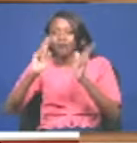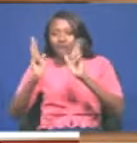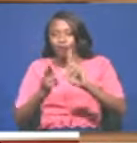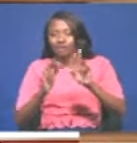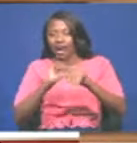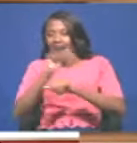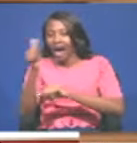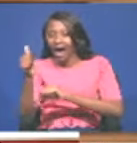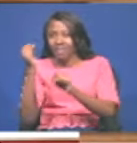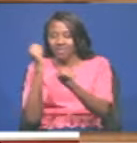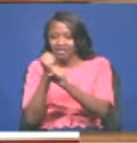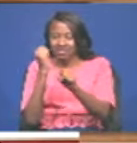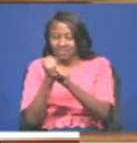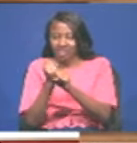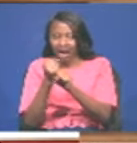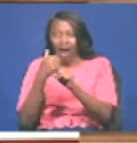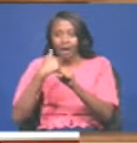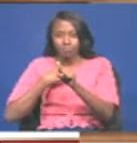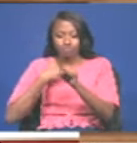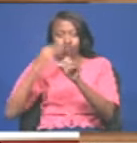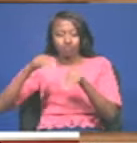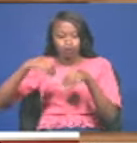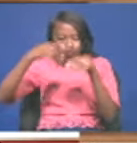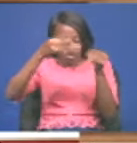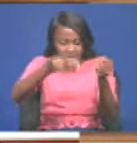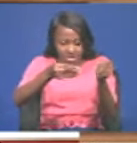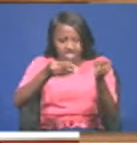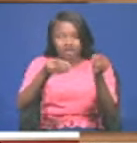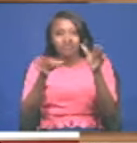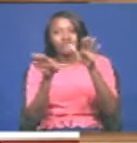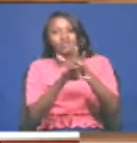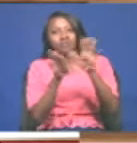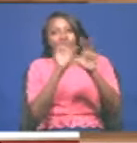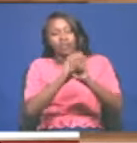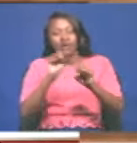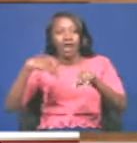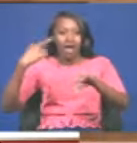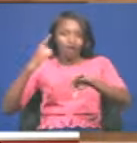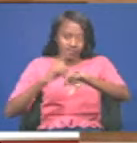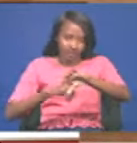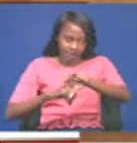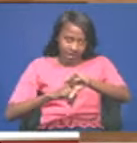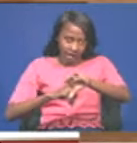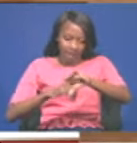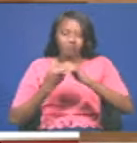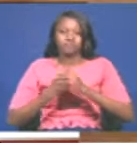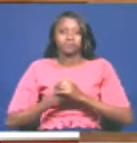as I may assign him from time to time.